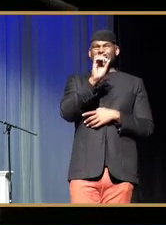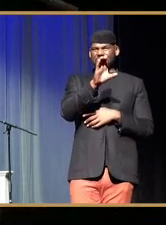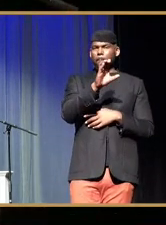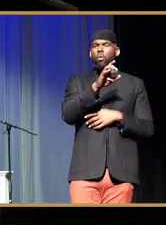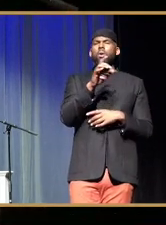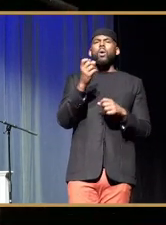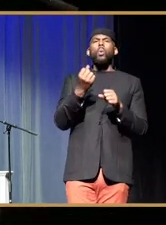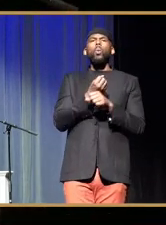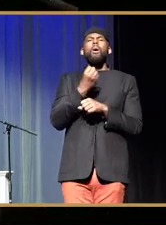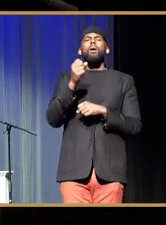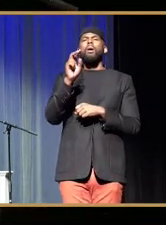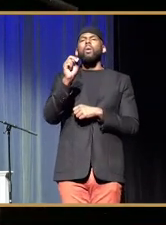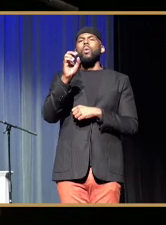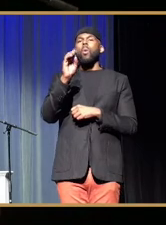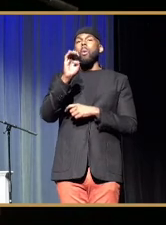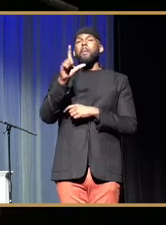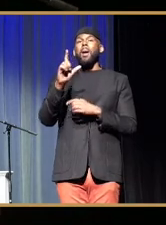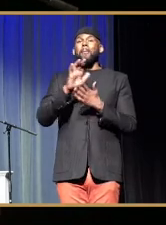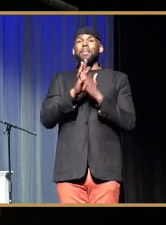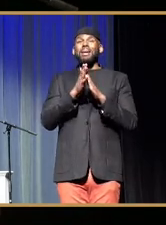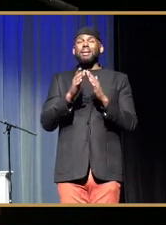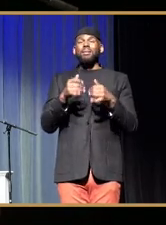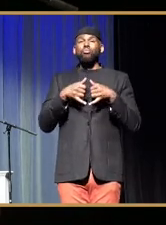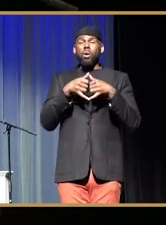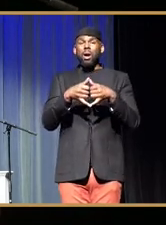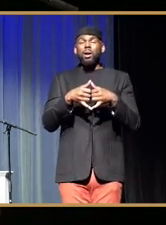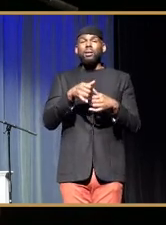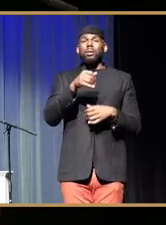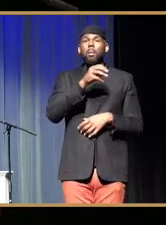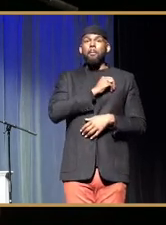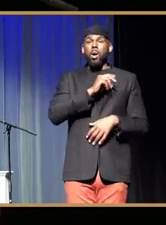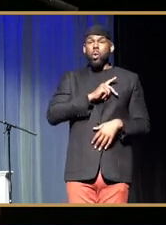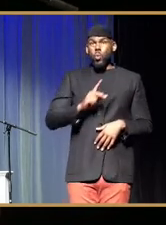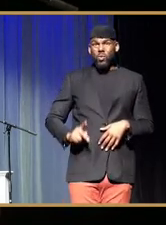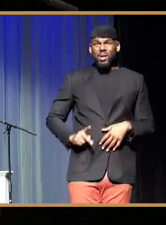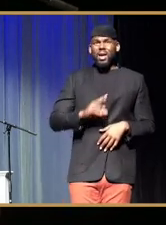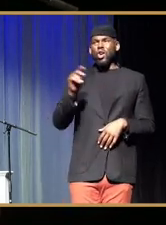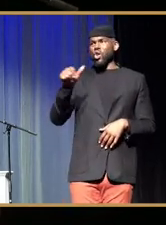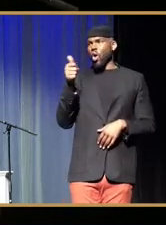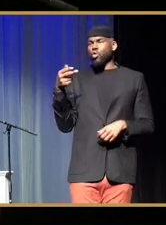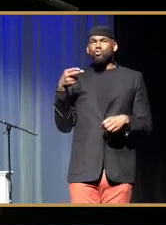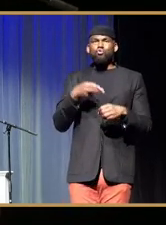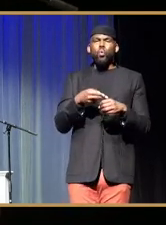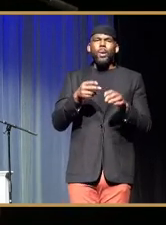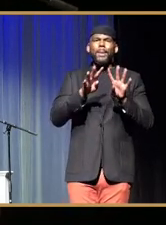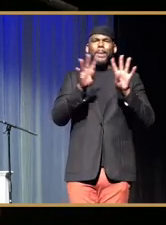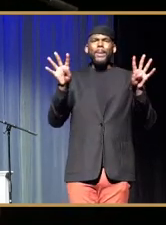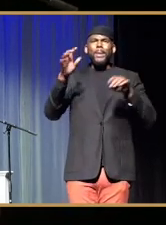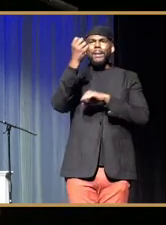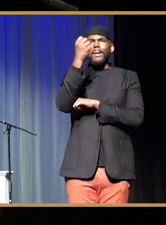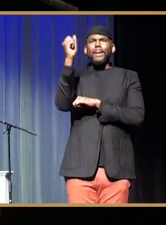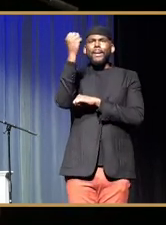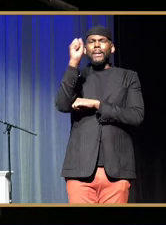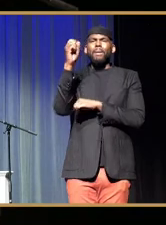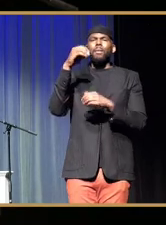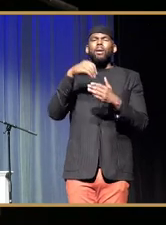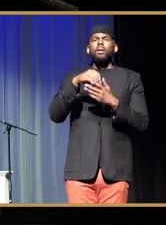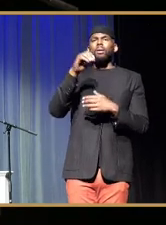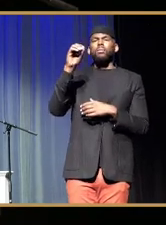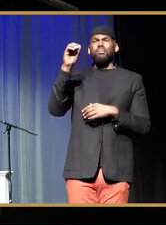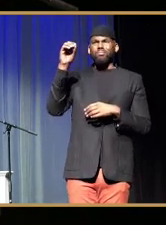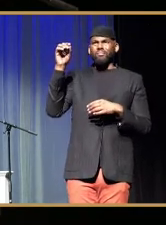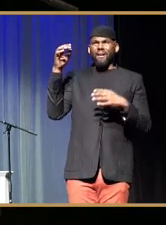Nobel Prize for Peace, Dr. King and others joined a picket line in Atlanta's Scripto Pen